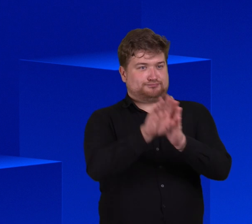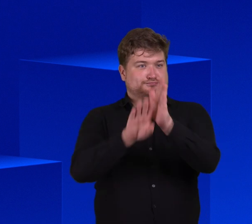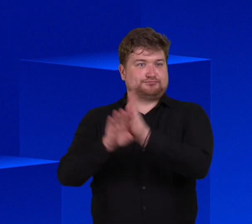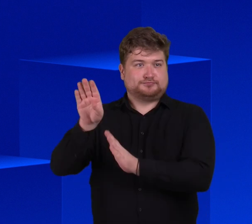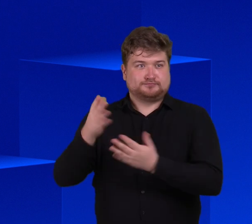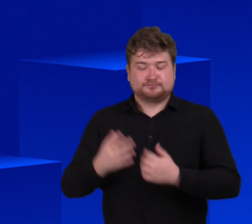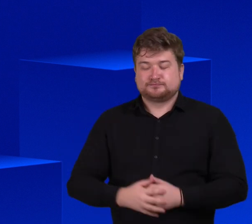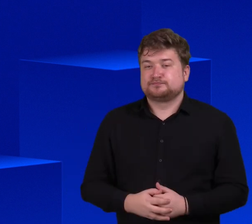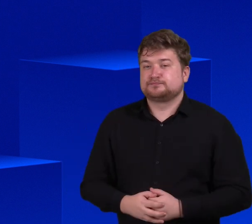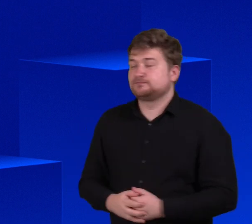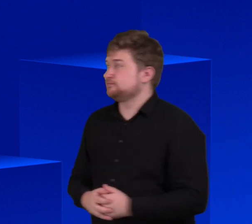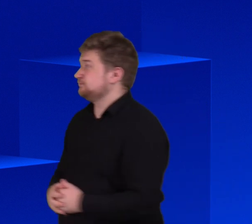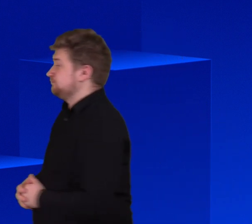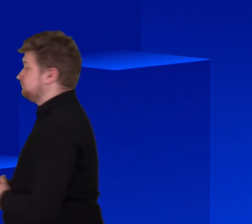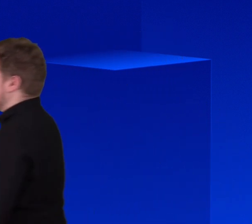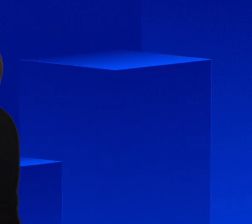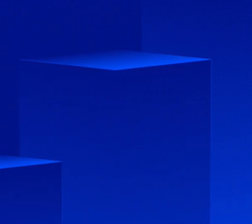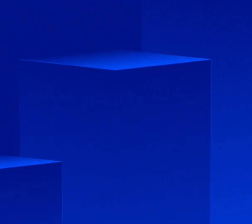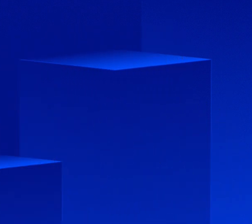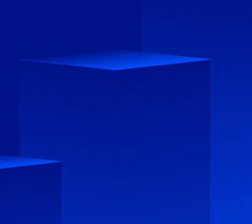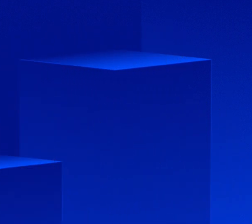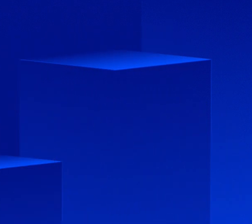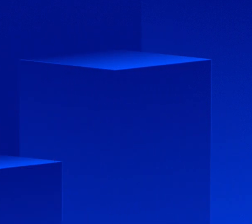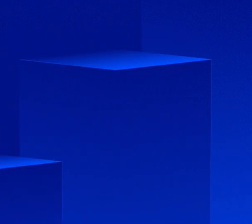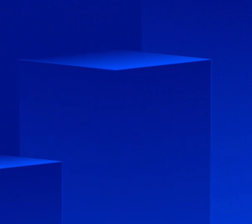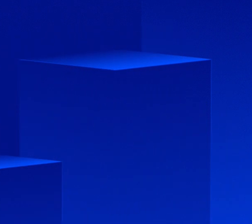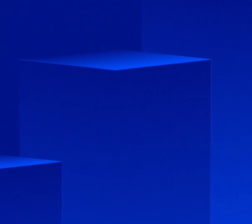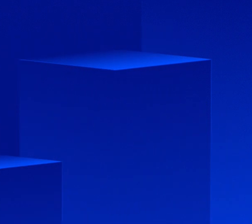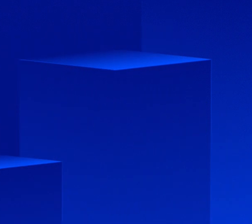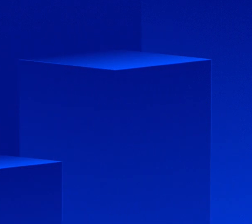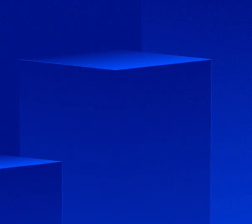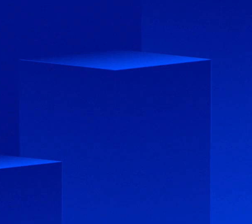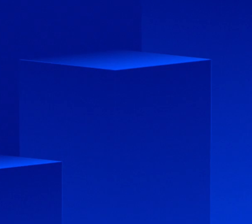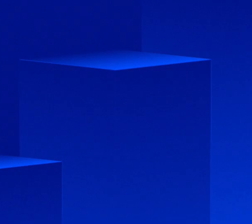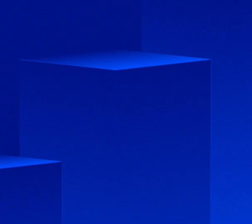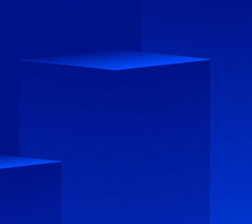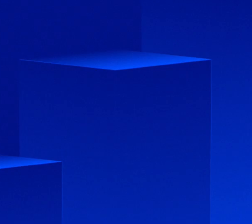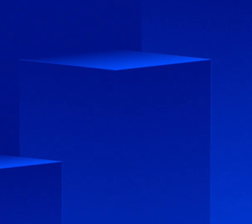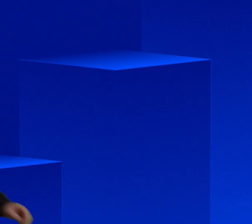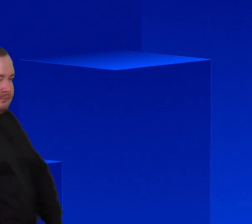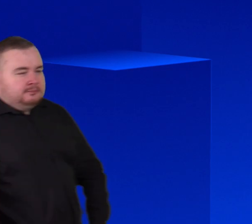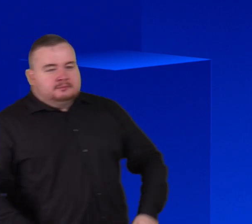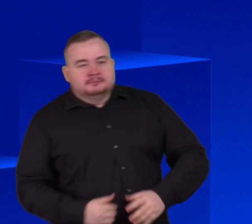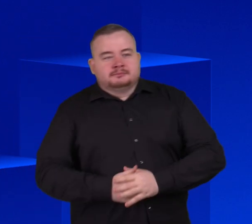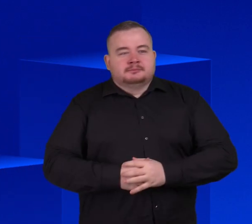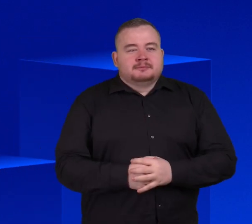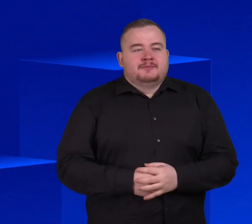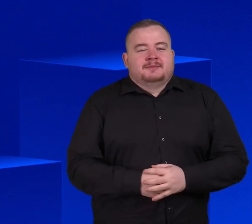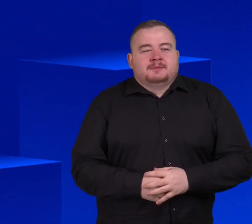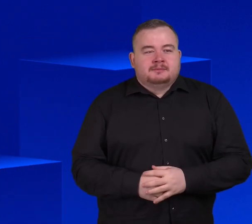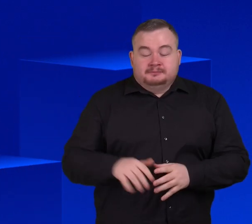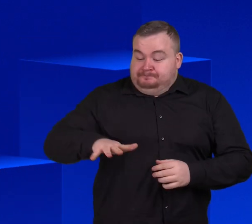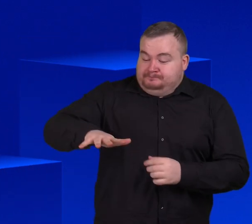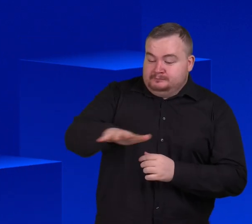respect what's going on, in fact, in European space. And then also another quite